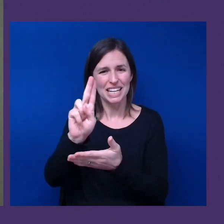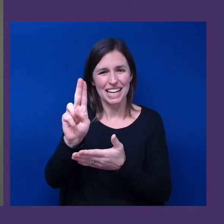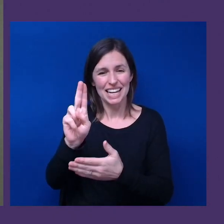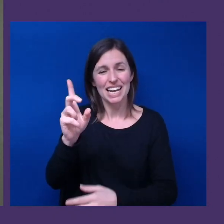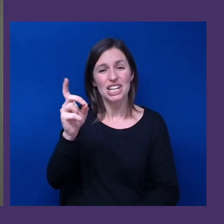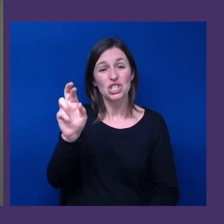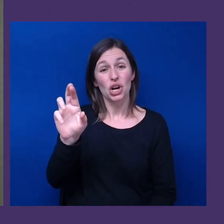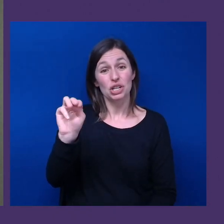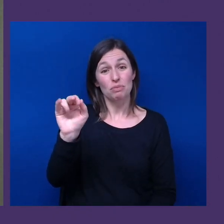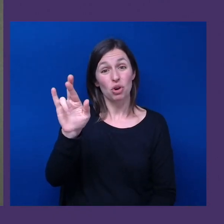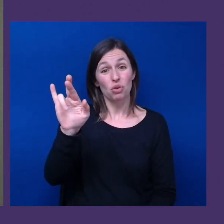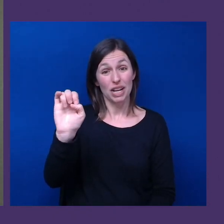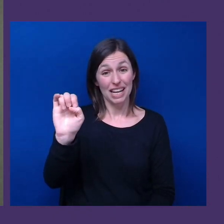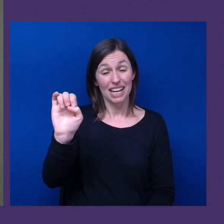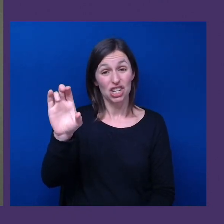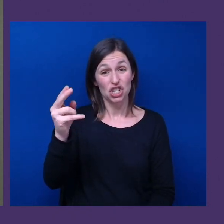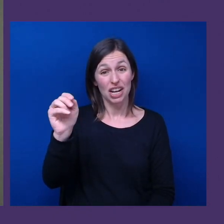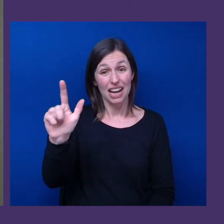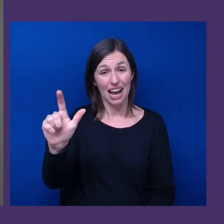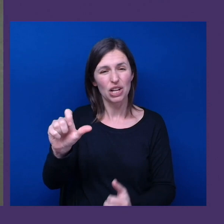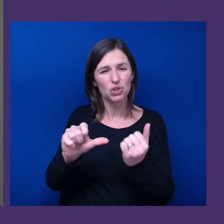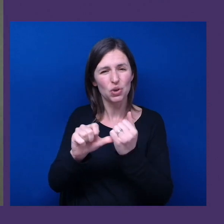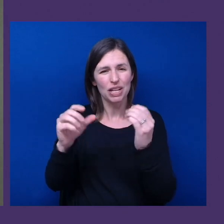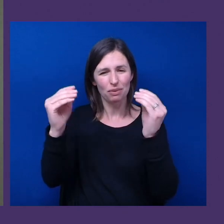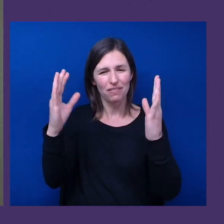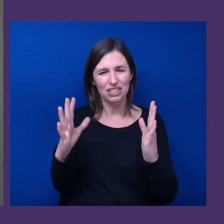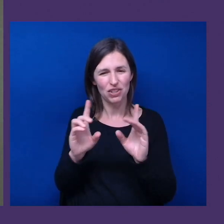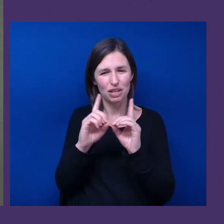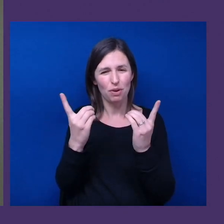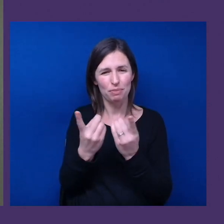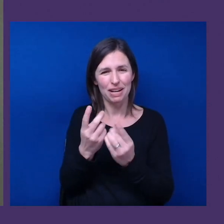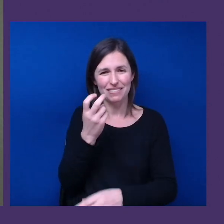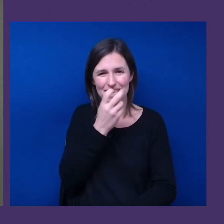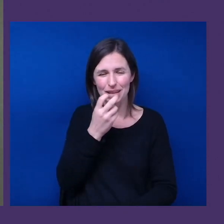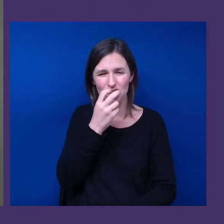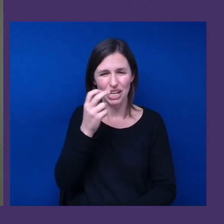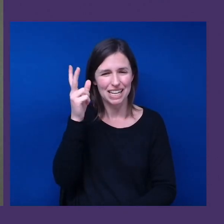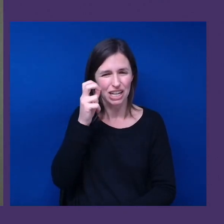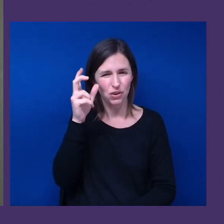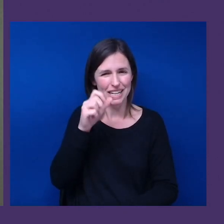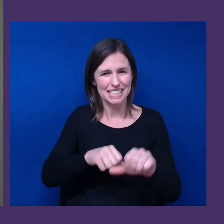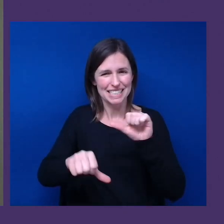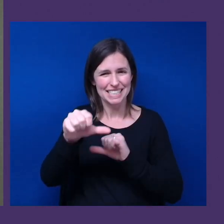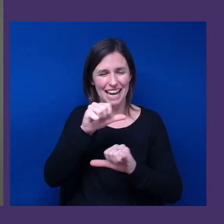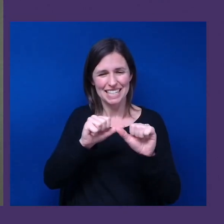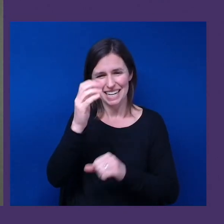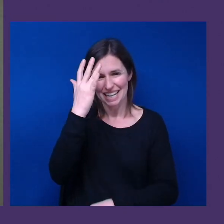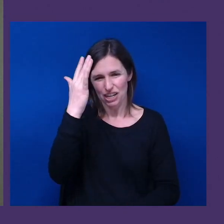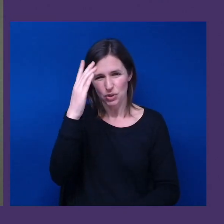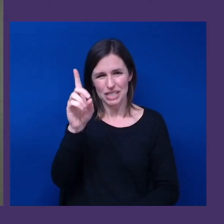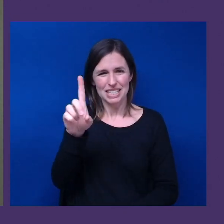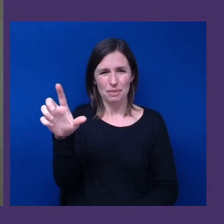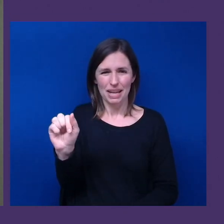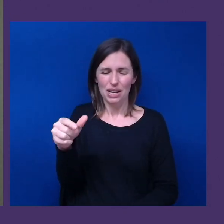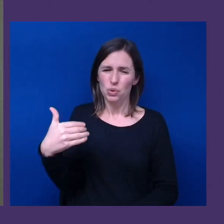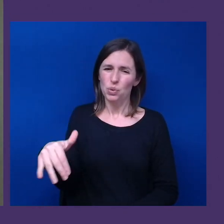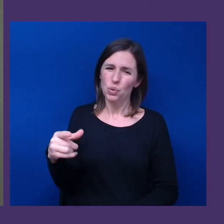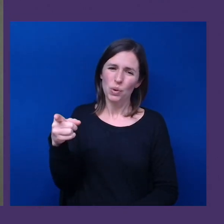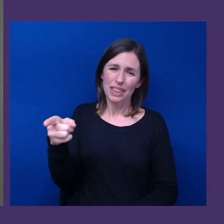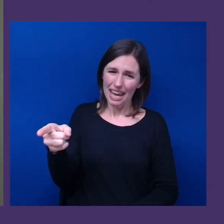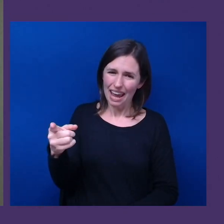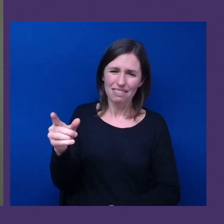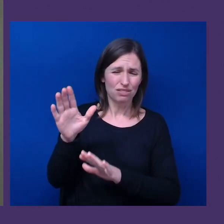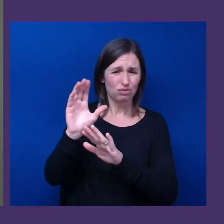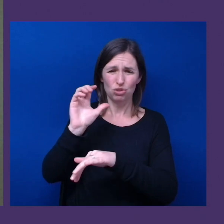and Intellectual Disabilities Communication Lab, are well positioned to embark on this with support from all of the